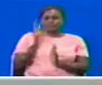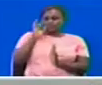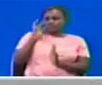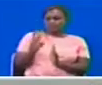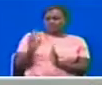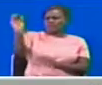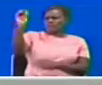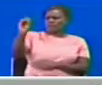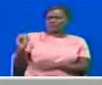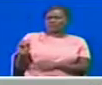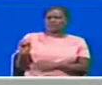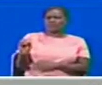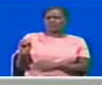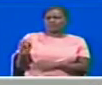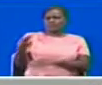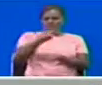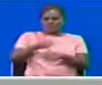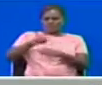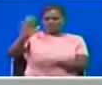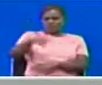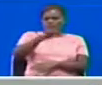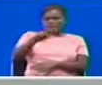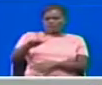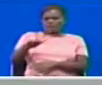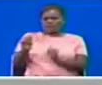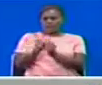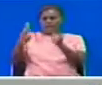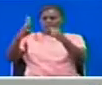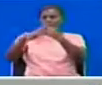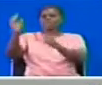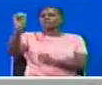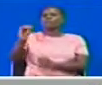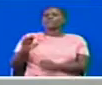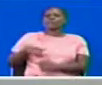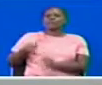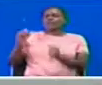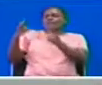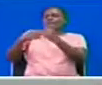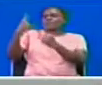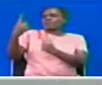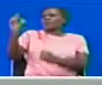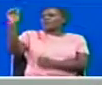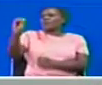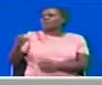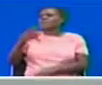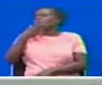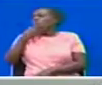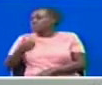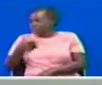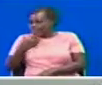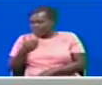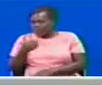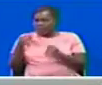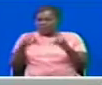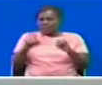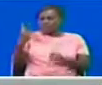the percentages, the National Assembly comprises just 19% of women and 81% of men. This is despite attempts to